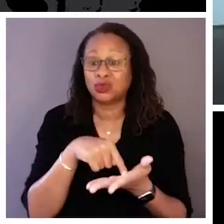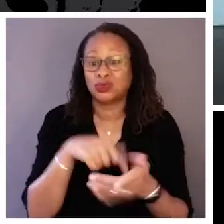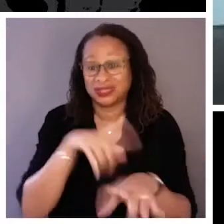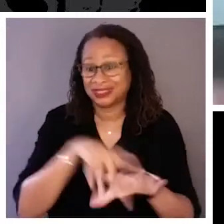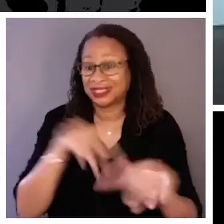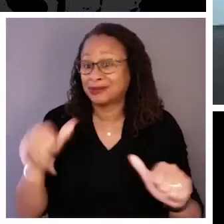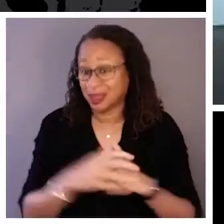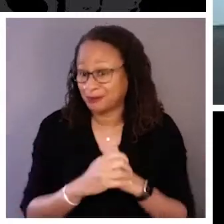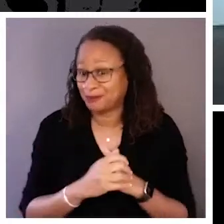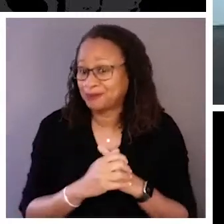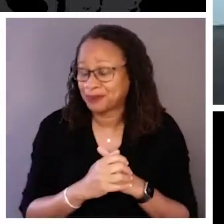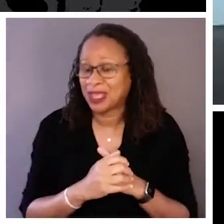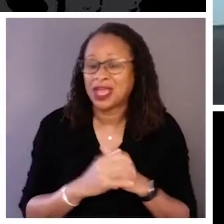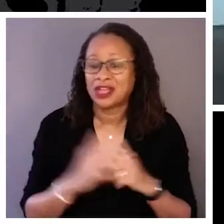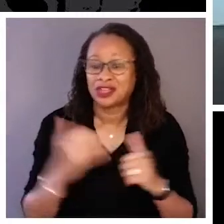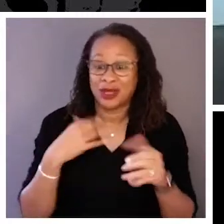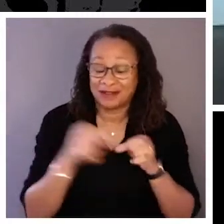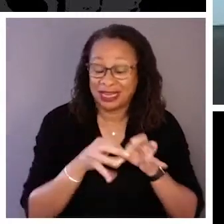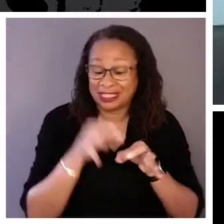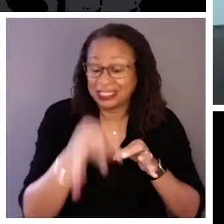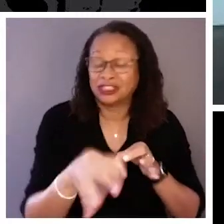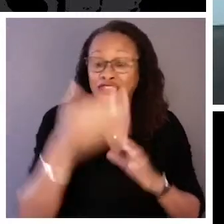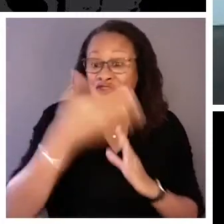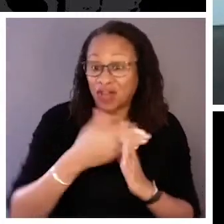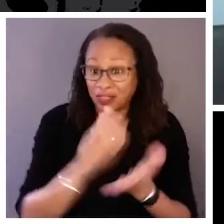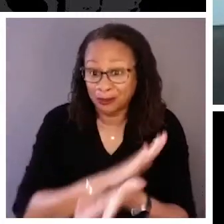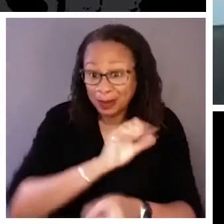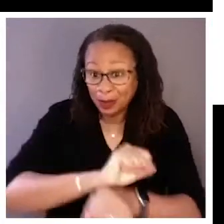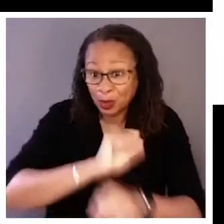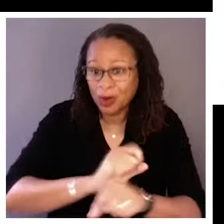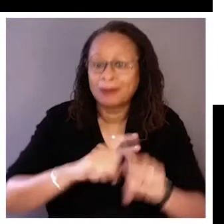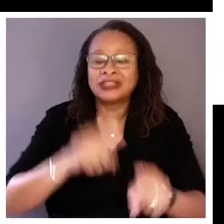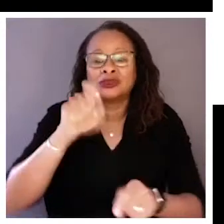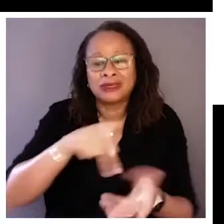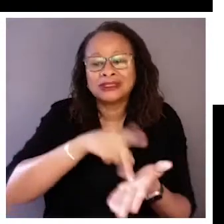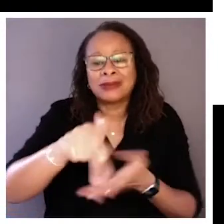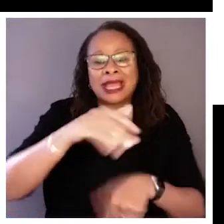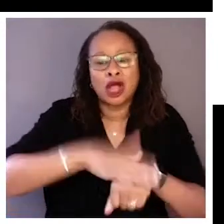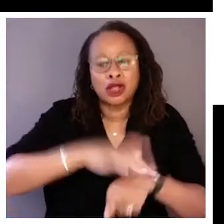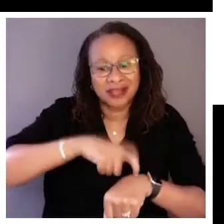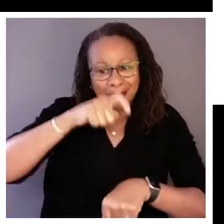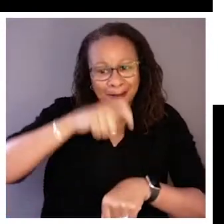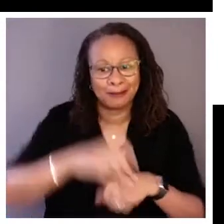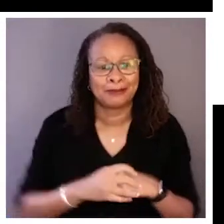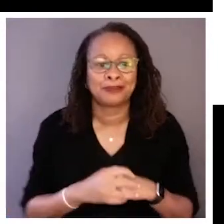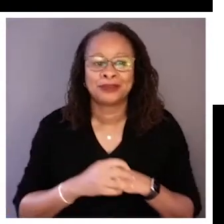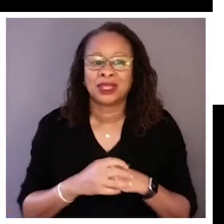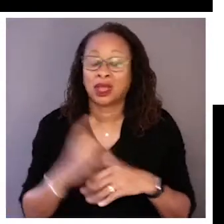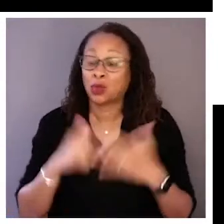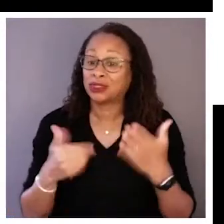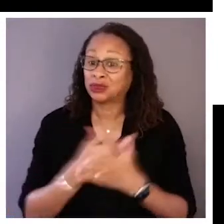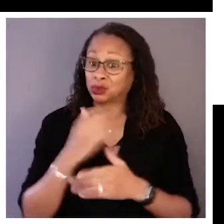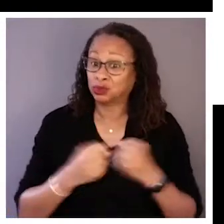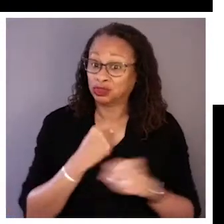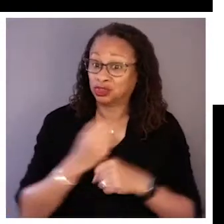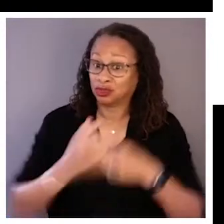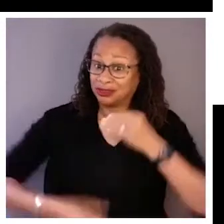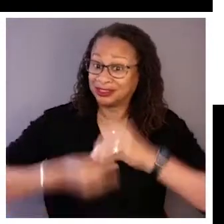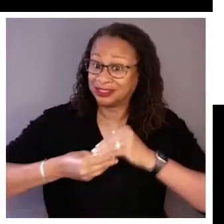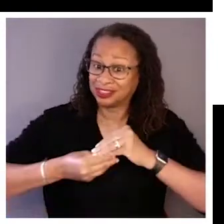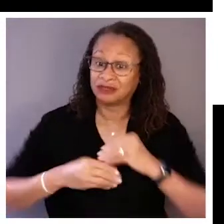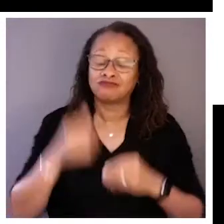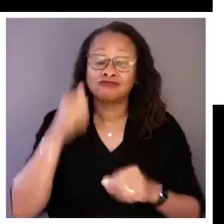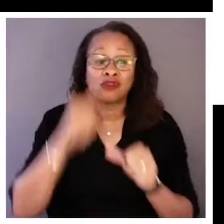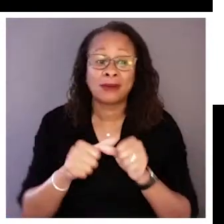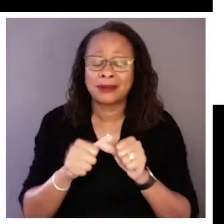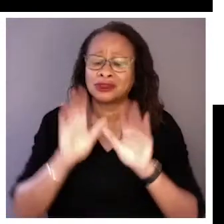have an extension of time to file the returns, but not to pay the tax. And what's new this year, in addition, you remember those